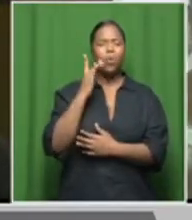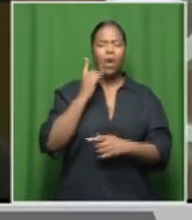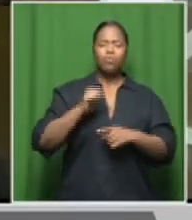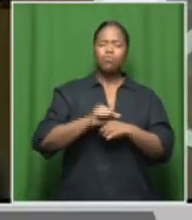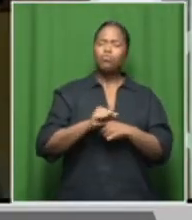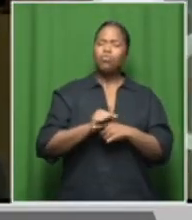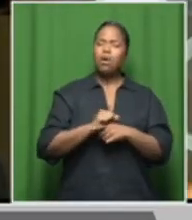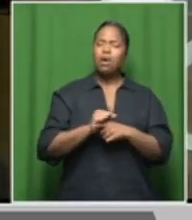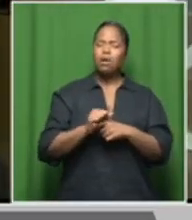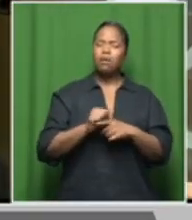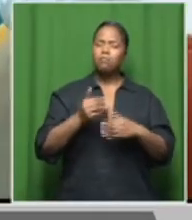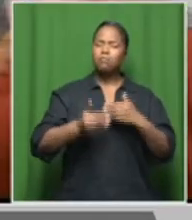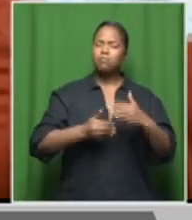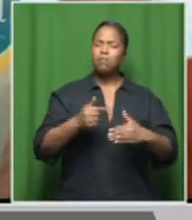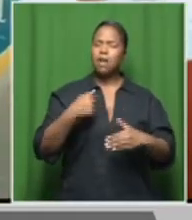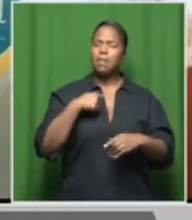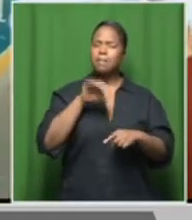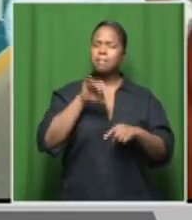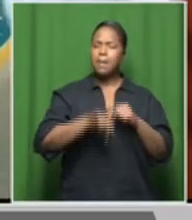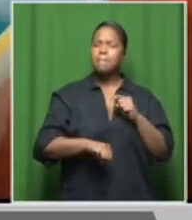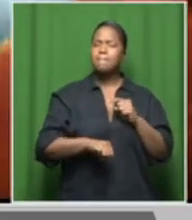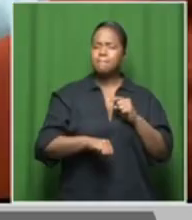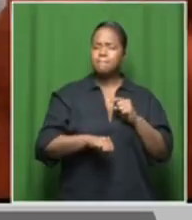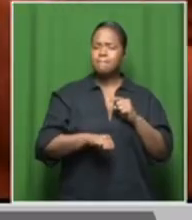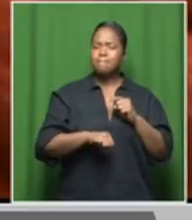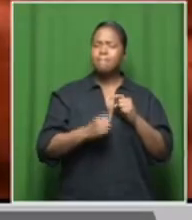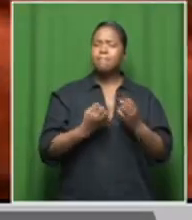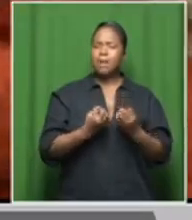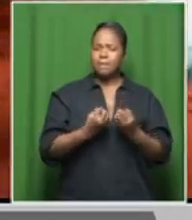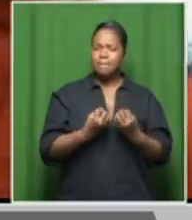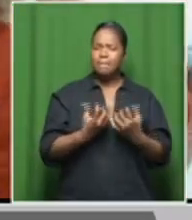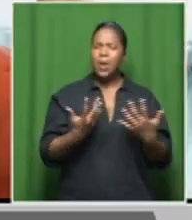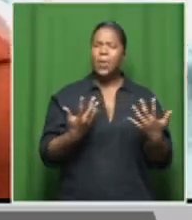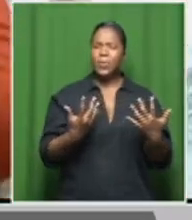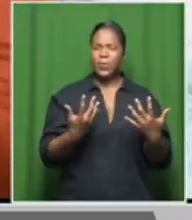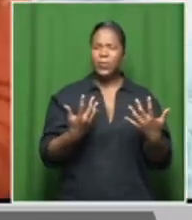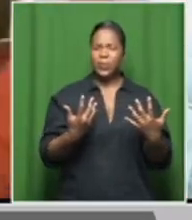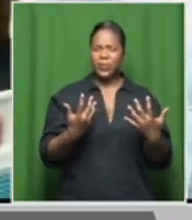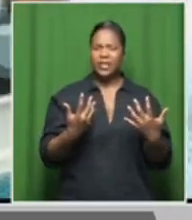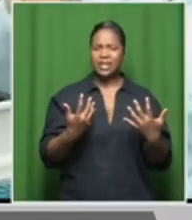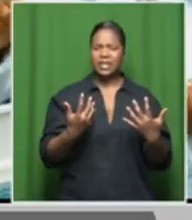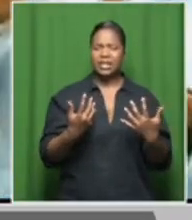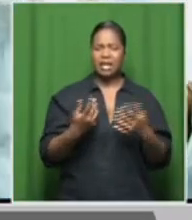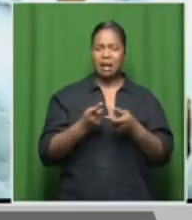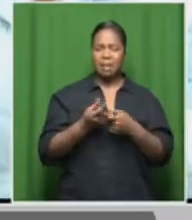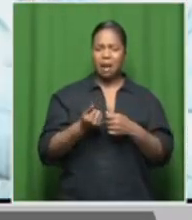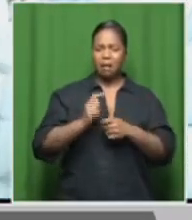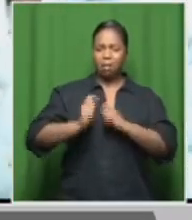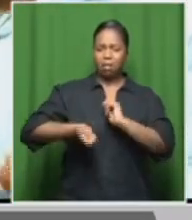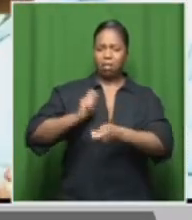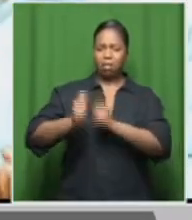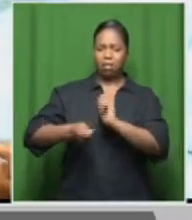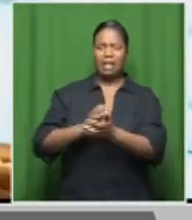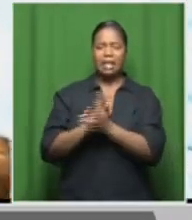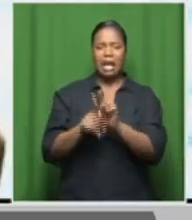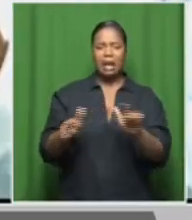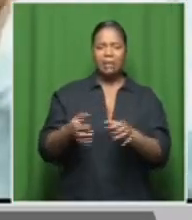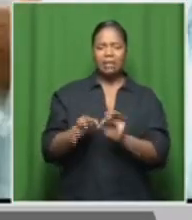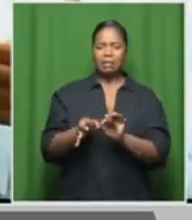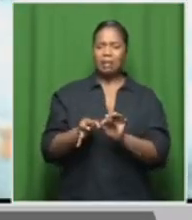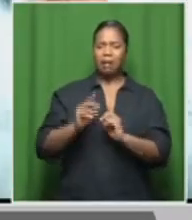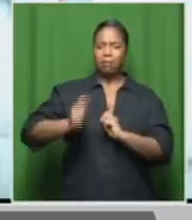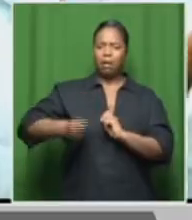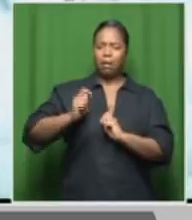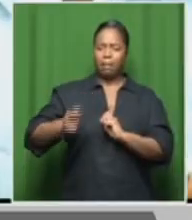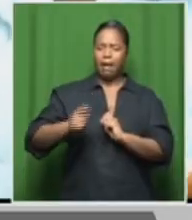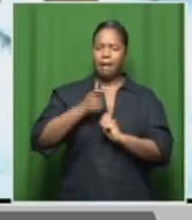identified that majority of our spend was going to the sign language interpretation services. Okay. Now we needed to start